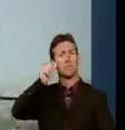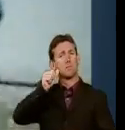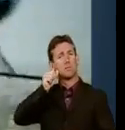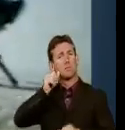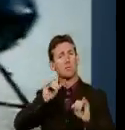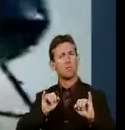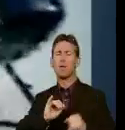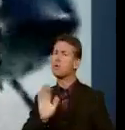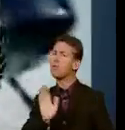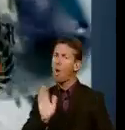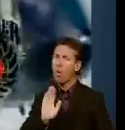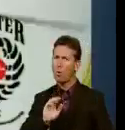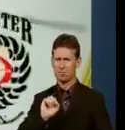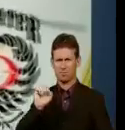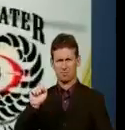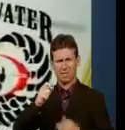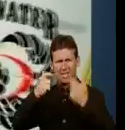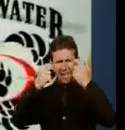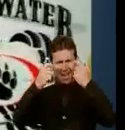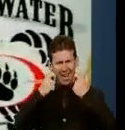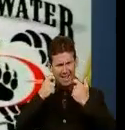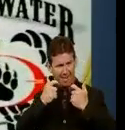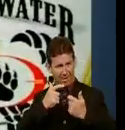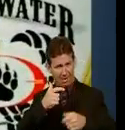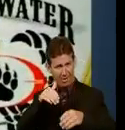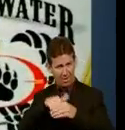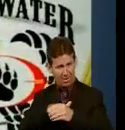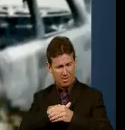legal framework these companies operate within.